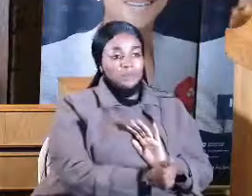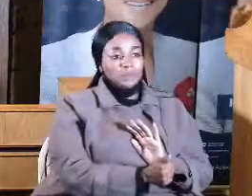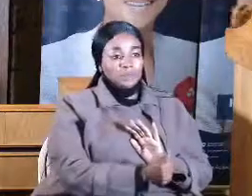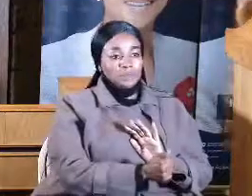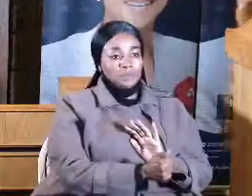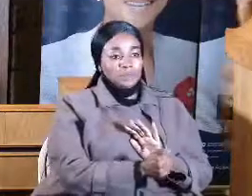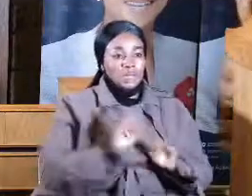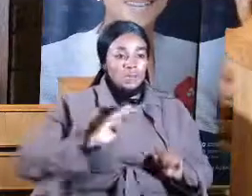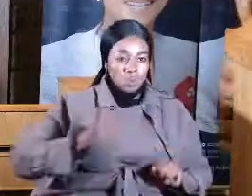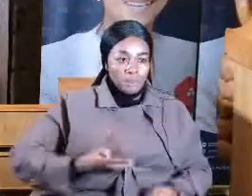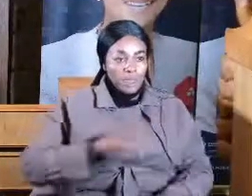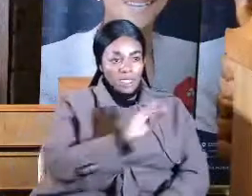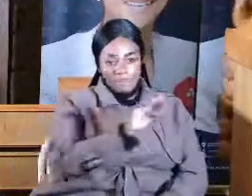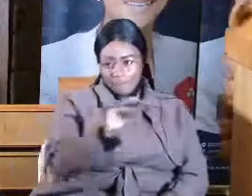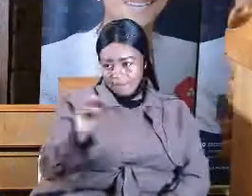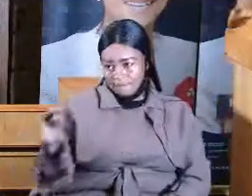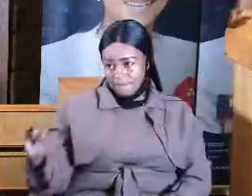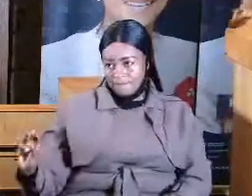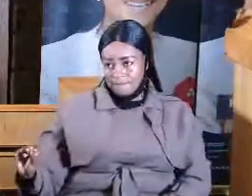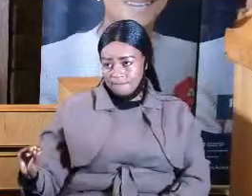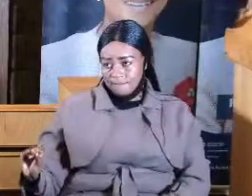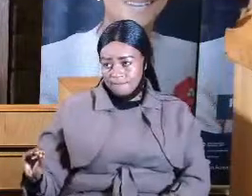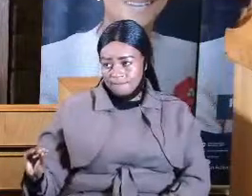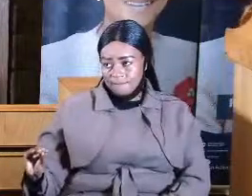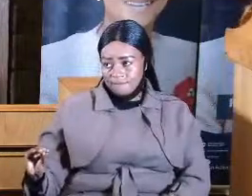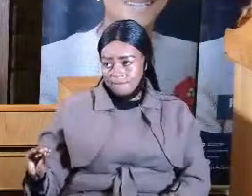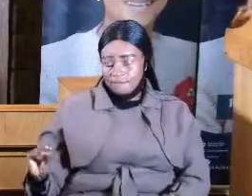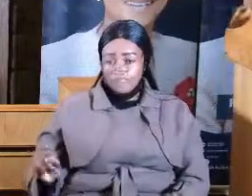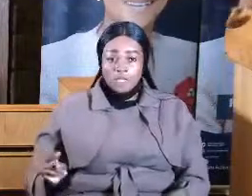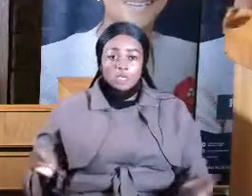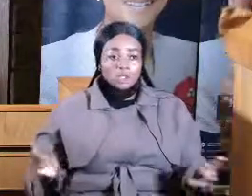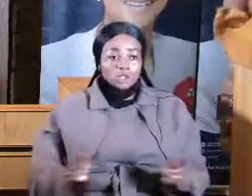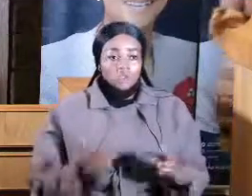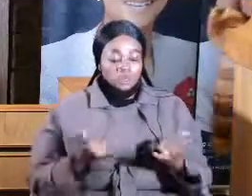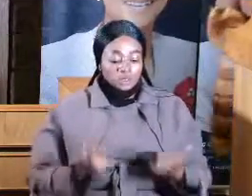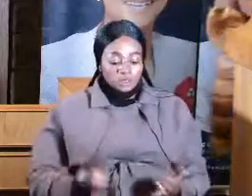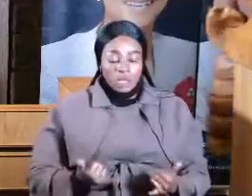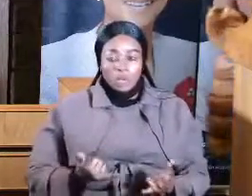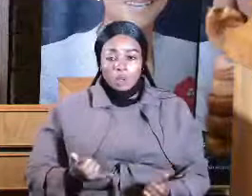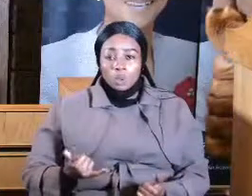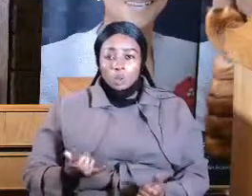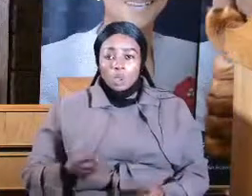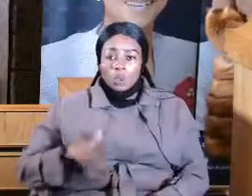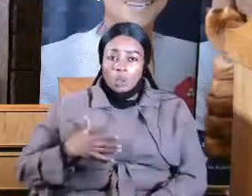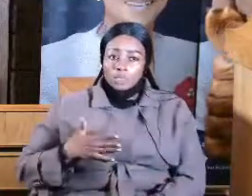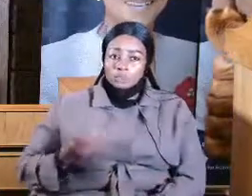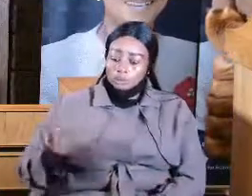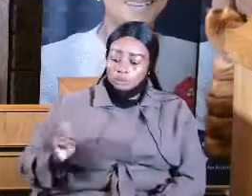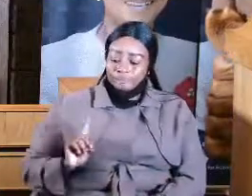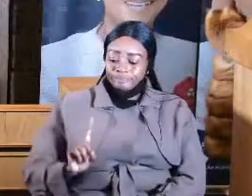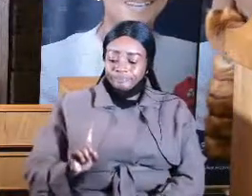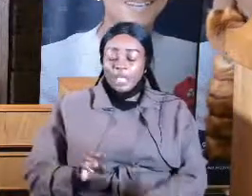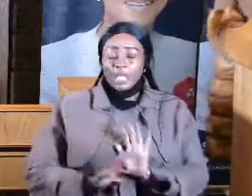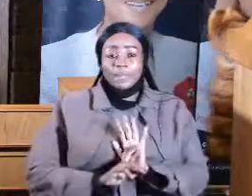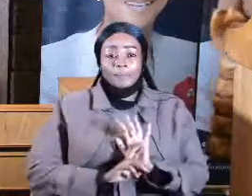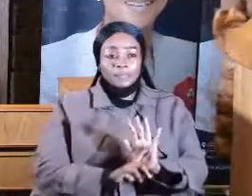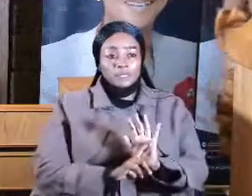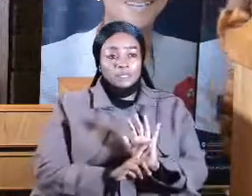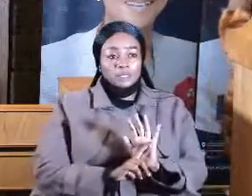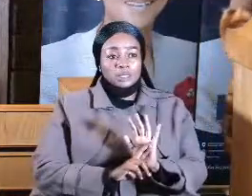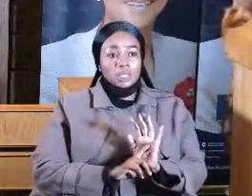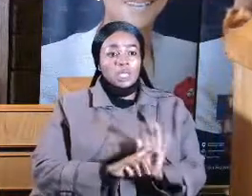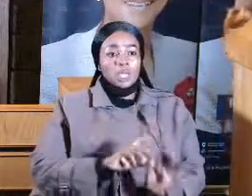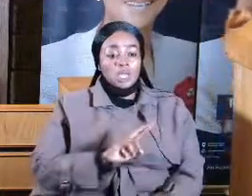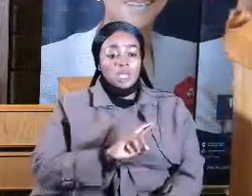possesses. With those words, I would like to call upon the representative from the office of the